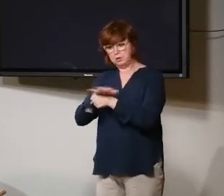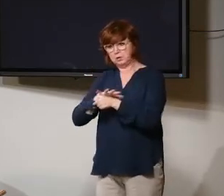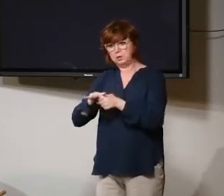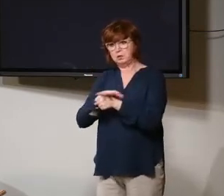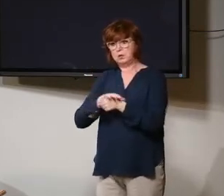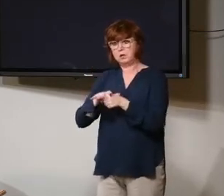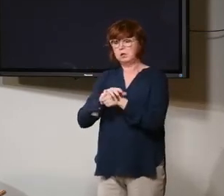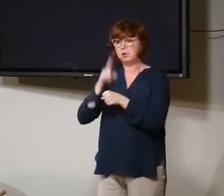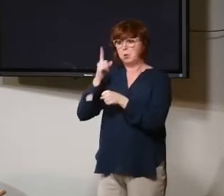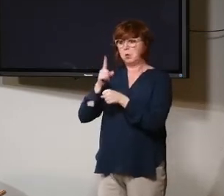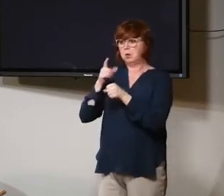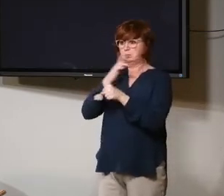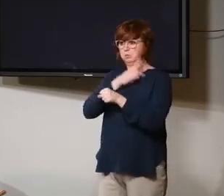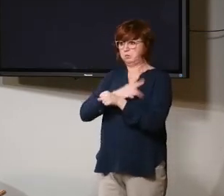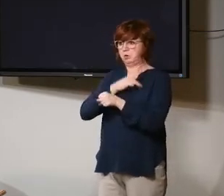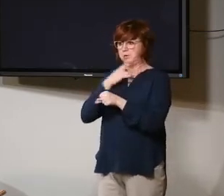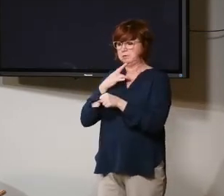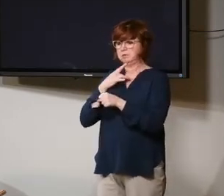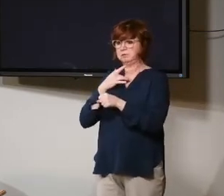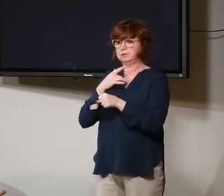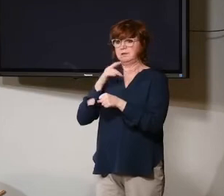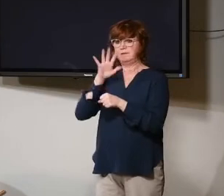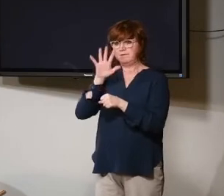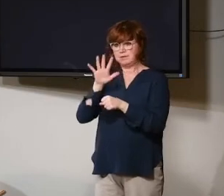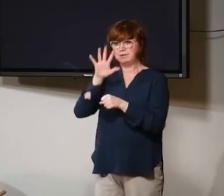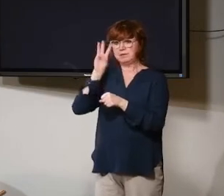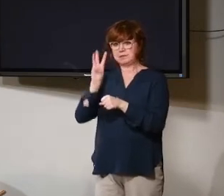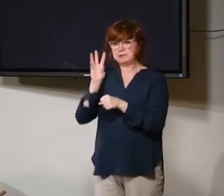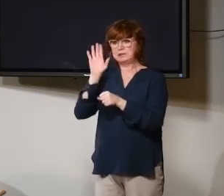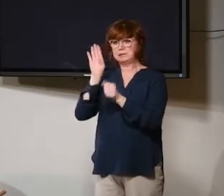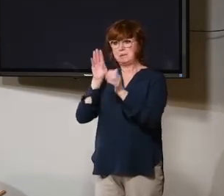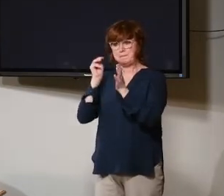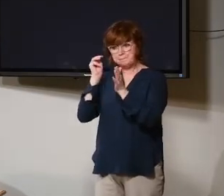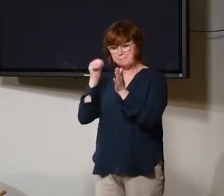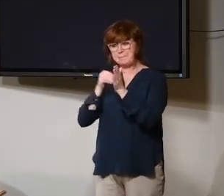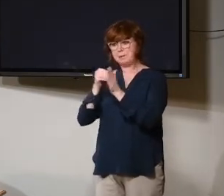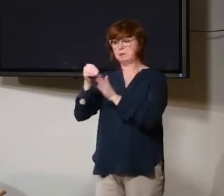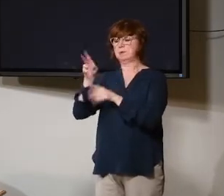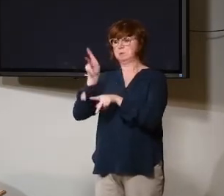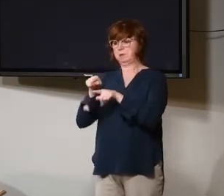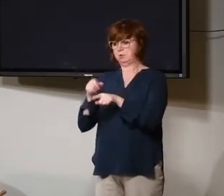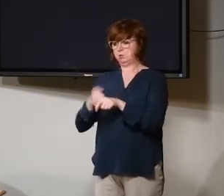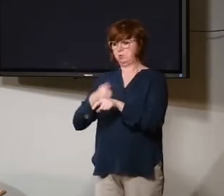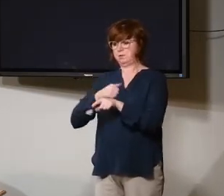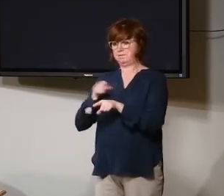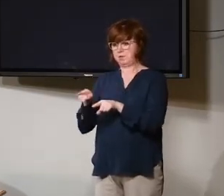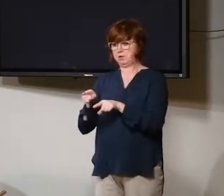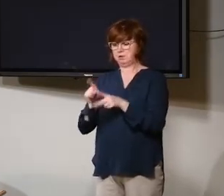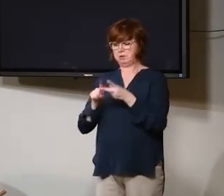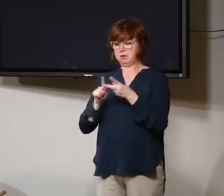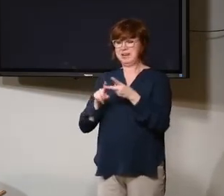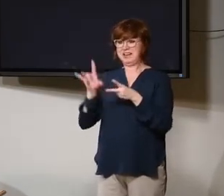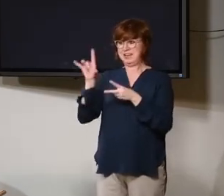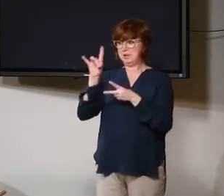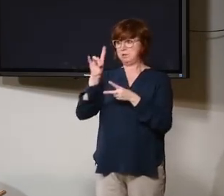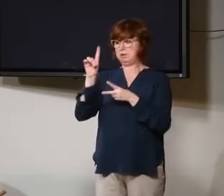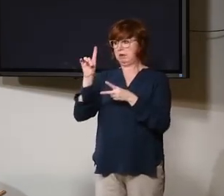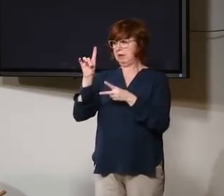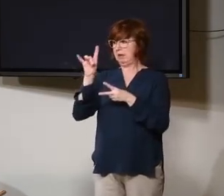Hubei, where there's about 56 million people in that particular province. And even more so than that, those